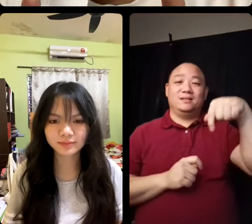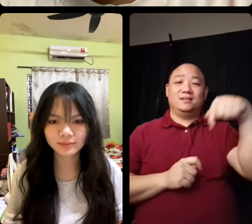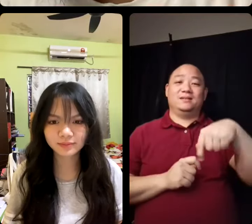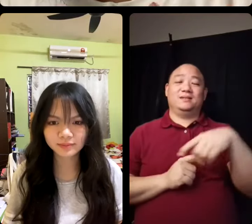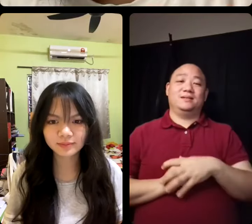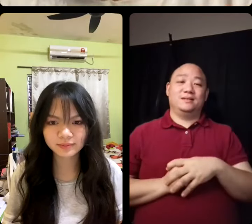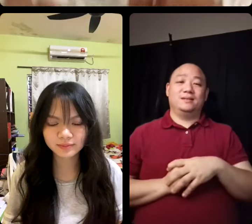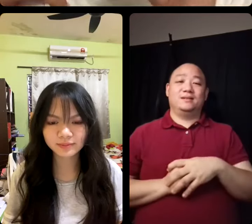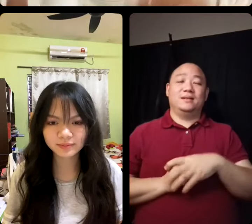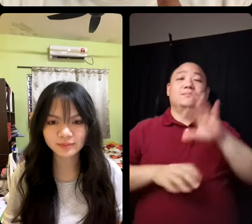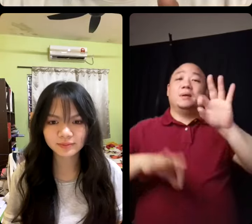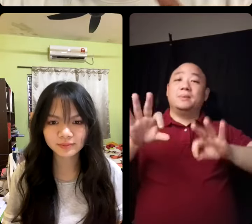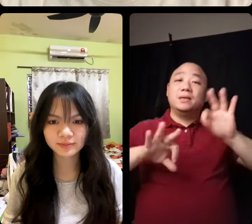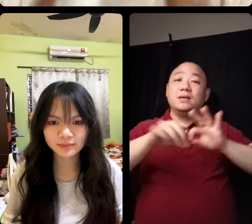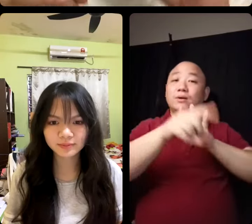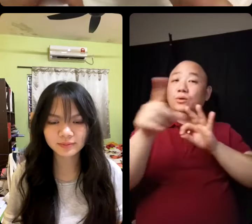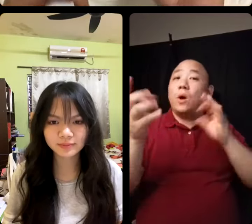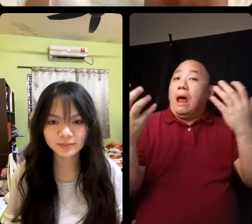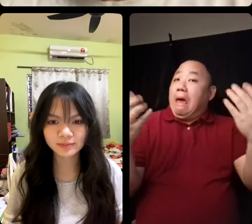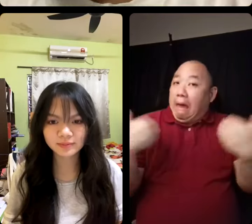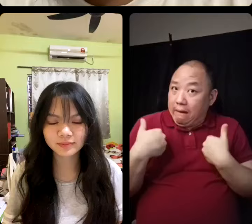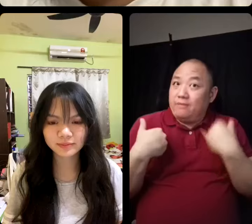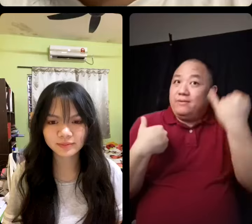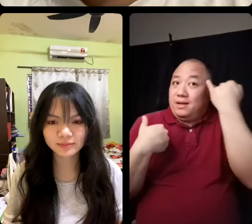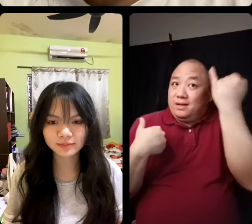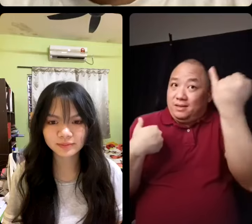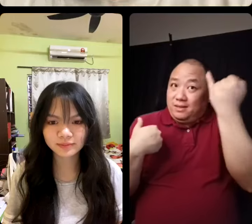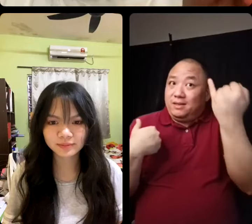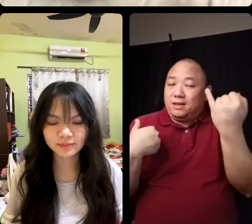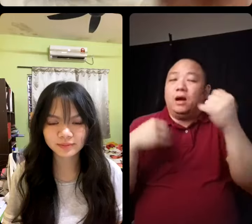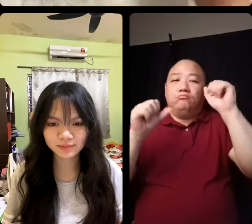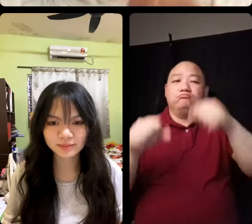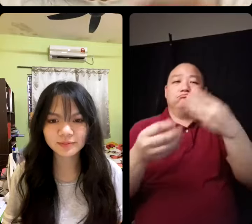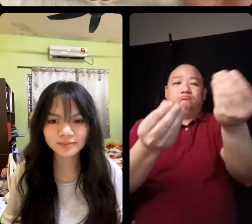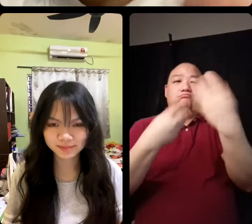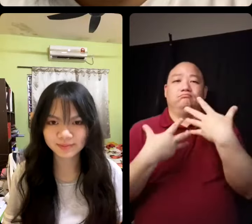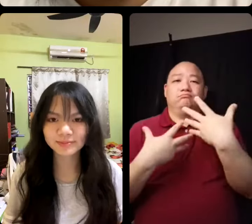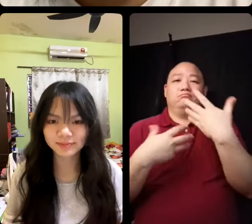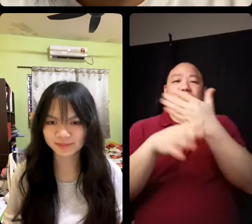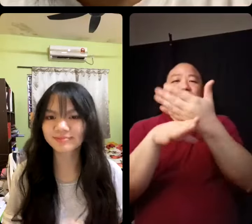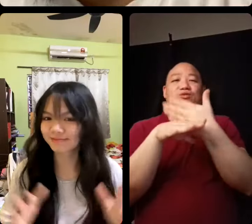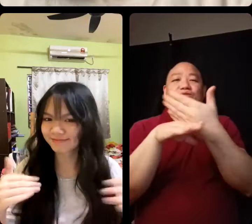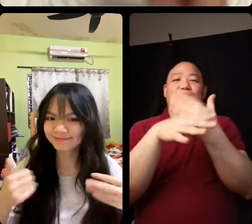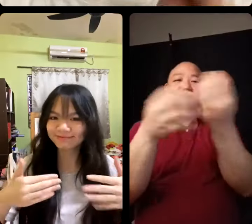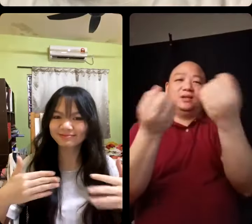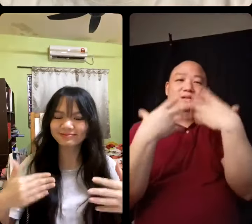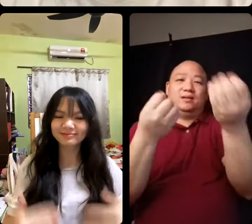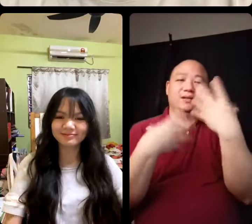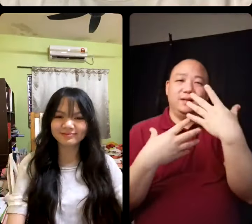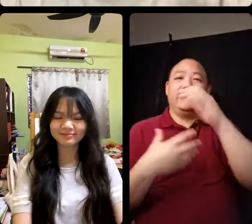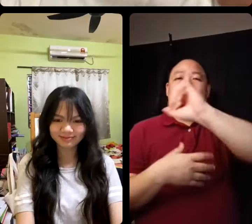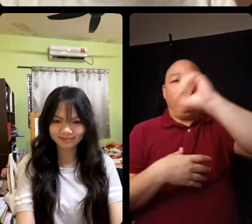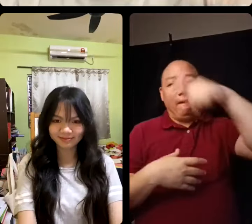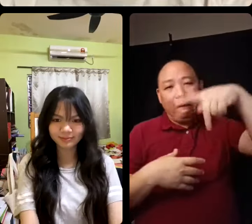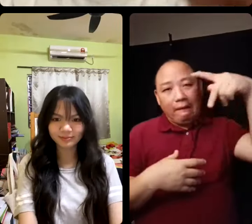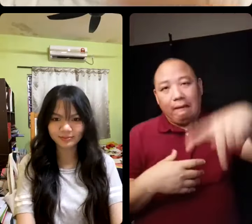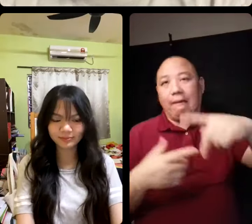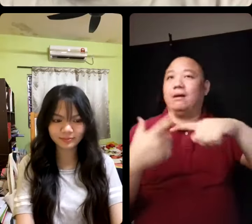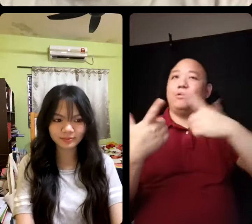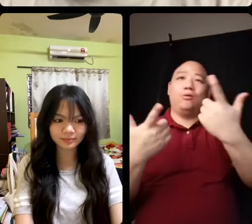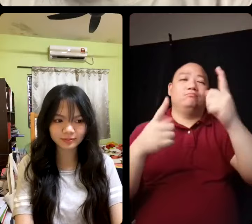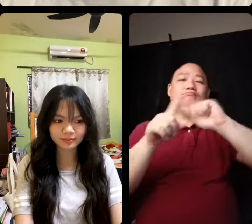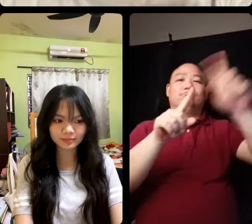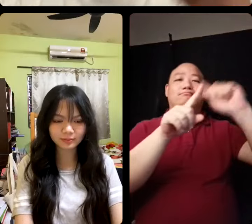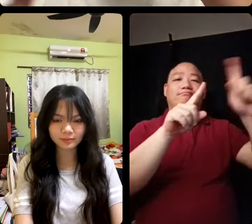very fantastic ideas on how to manage your time. Please feel free to put it in the comment so everyone can